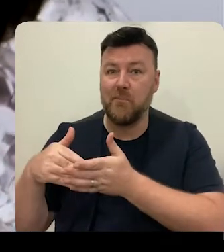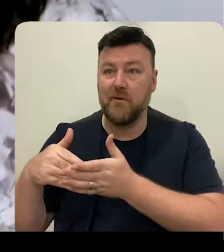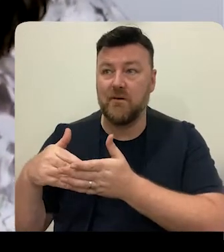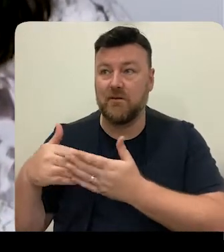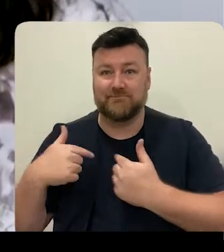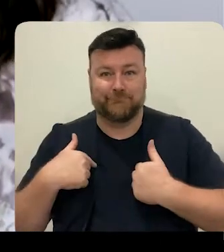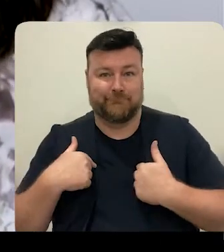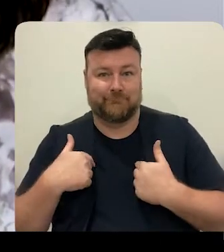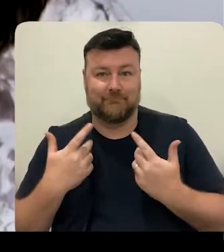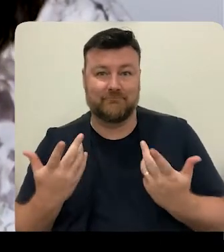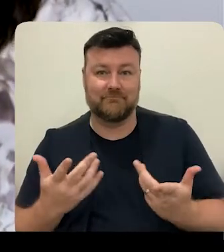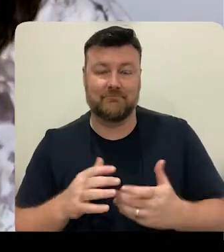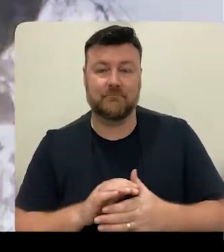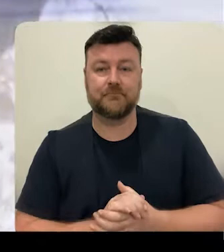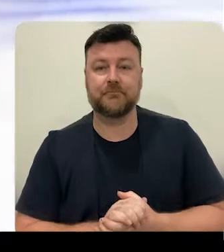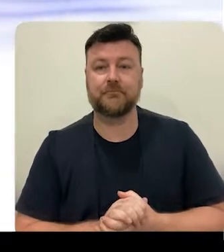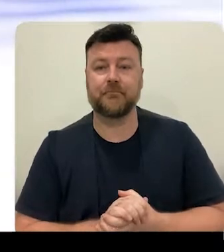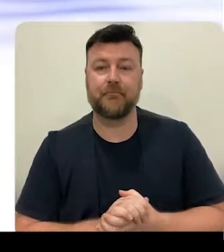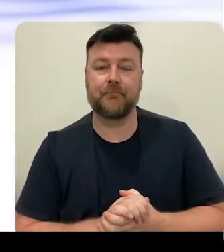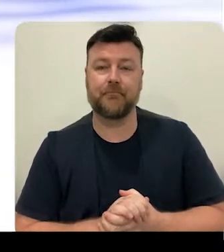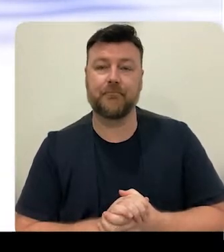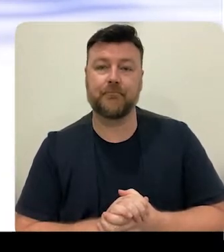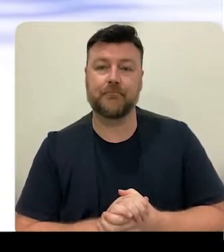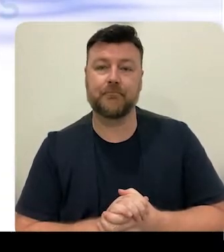of what I didn't even have the words for.